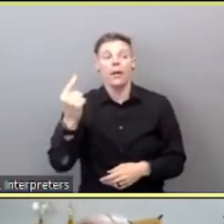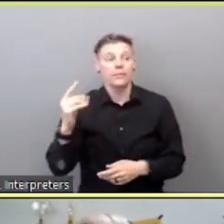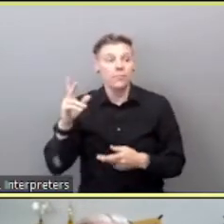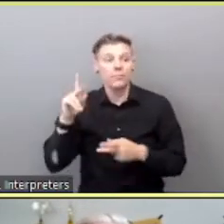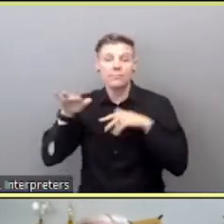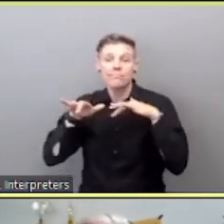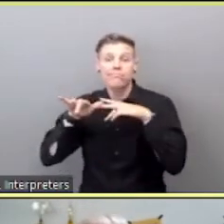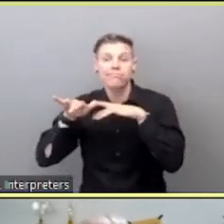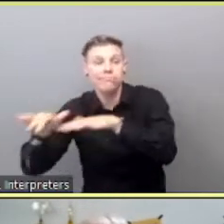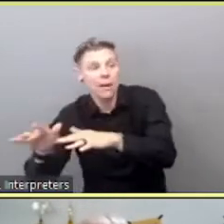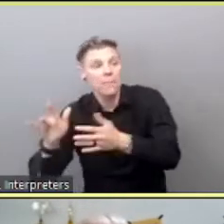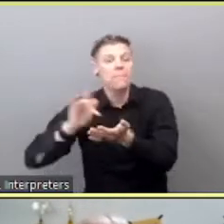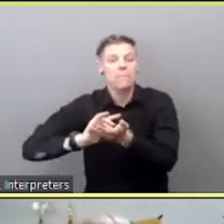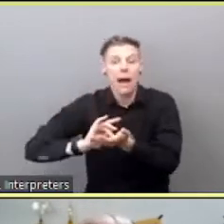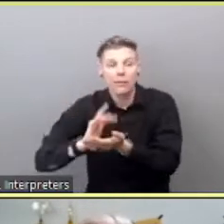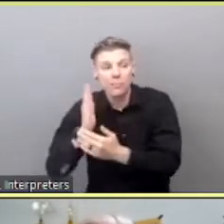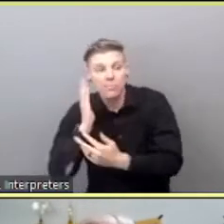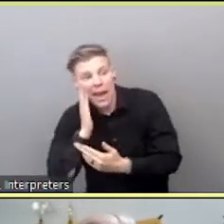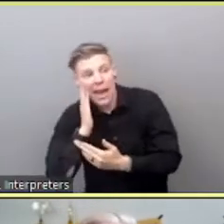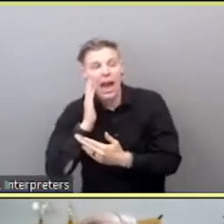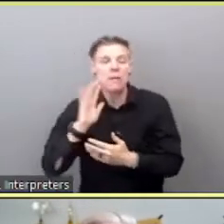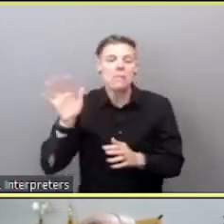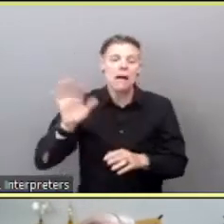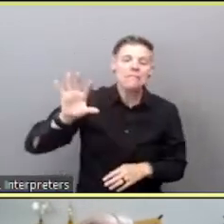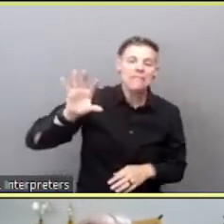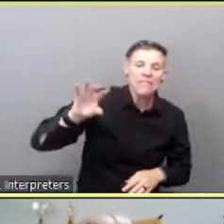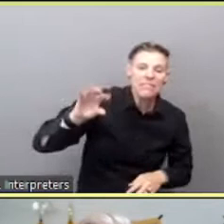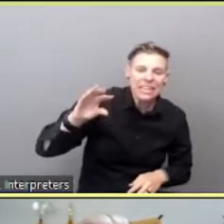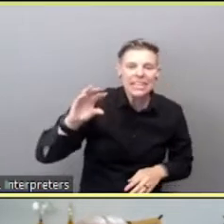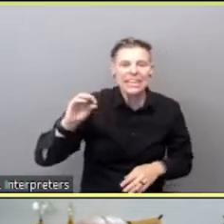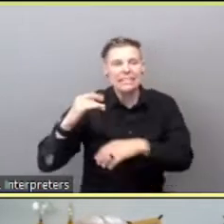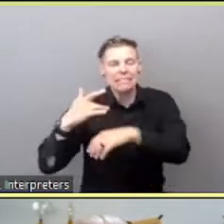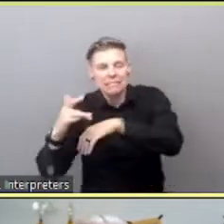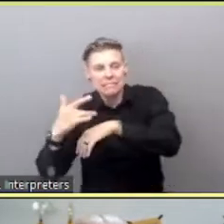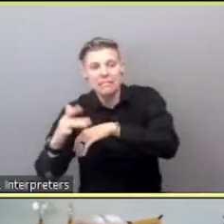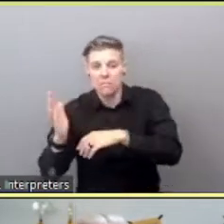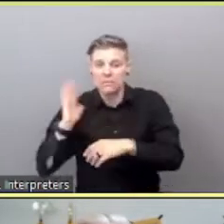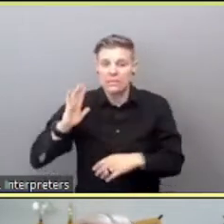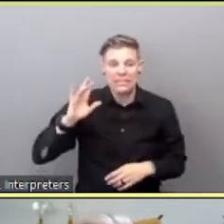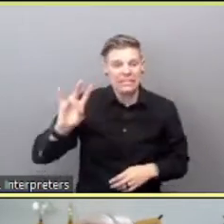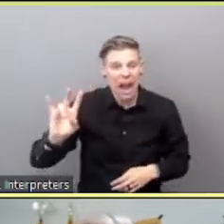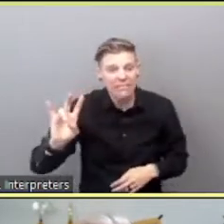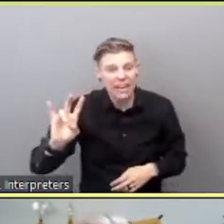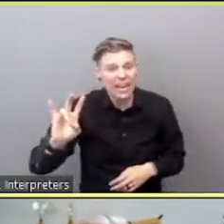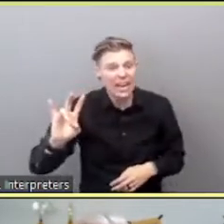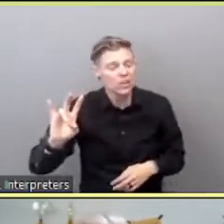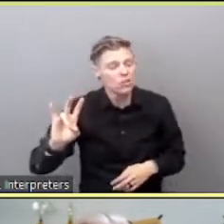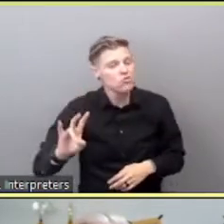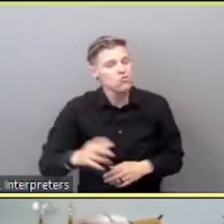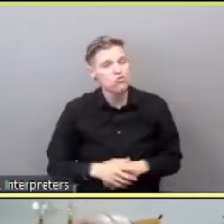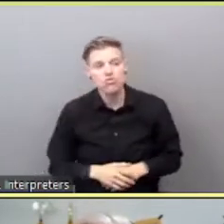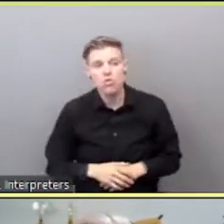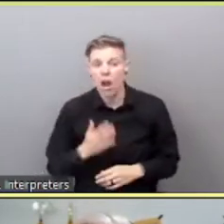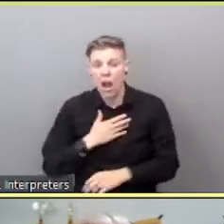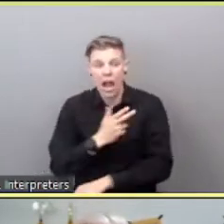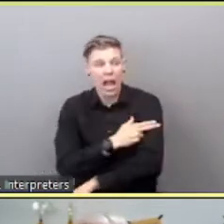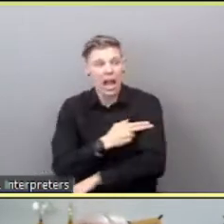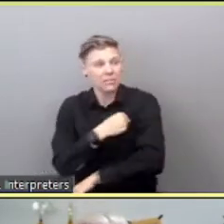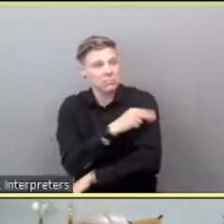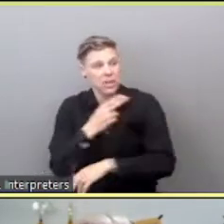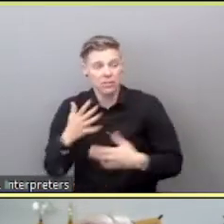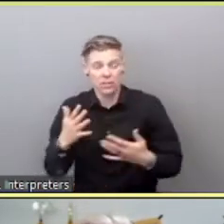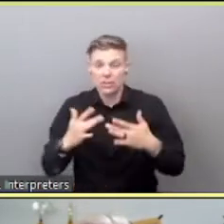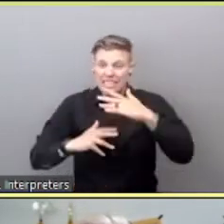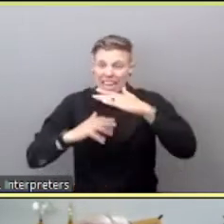up to 67. But still, it's a major crush to our hospitals, trying to manage